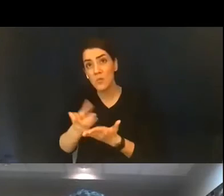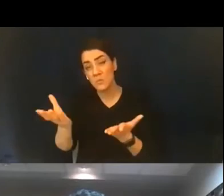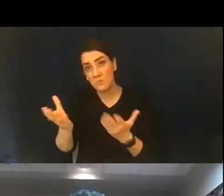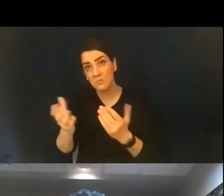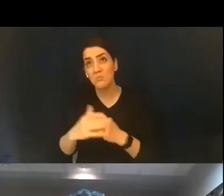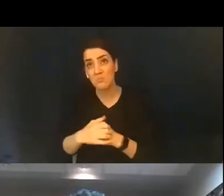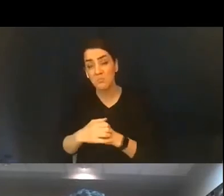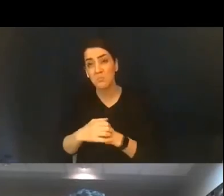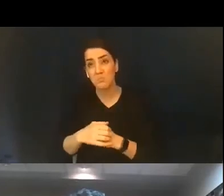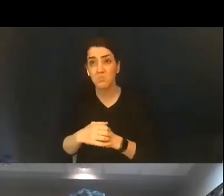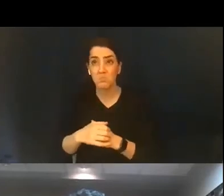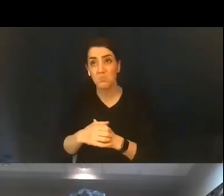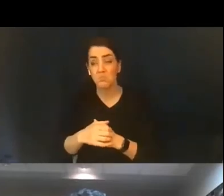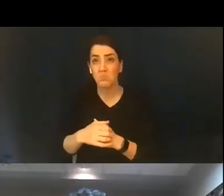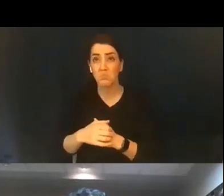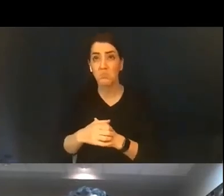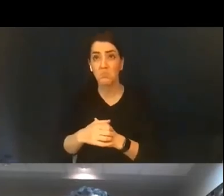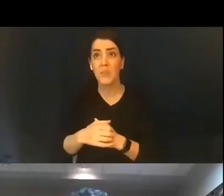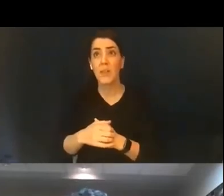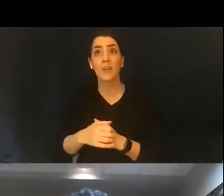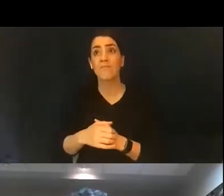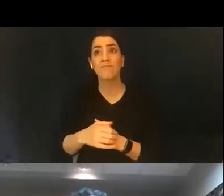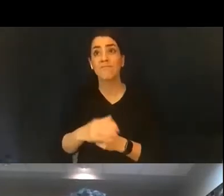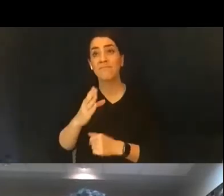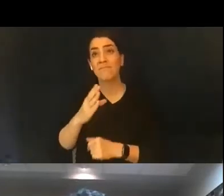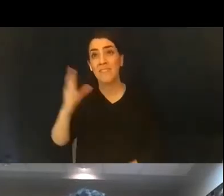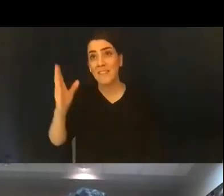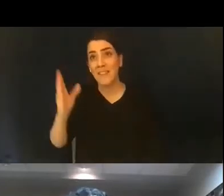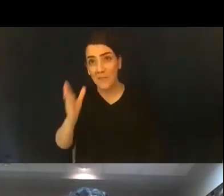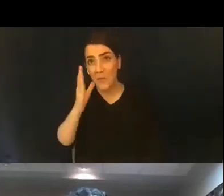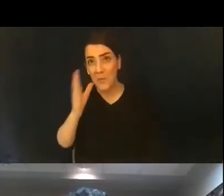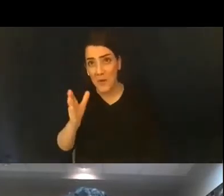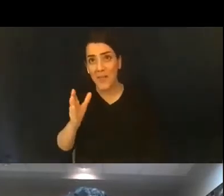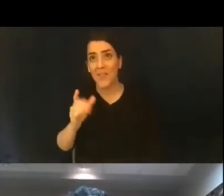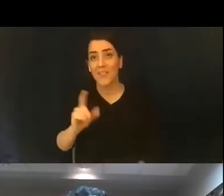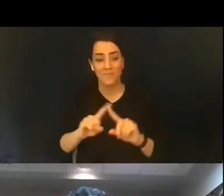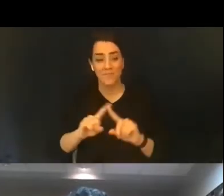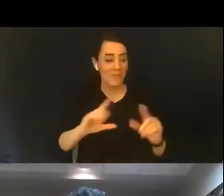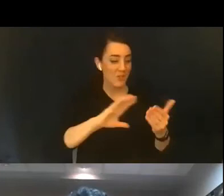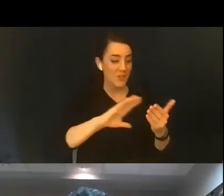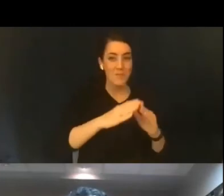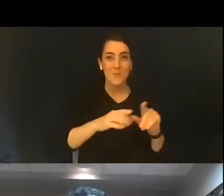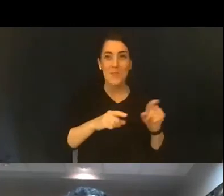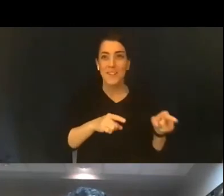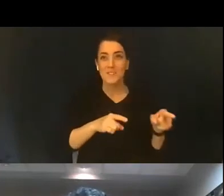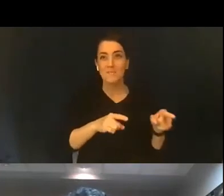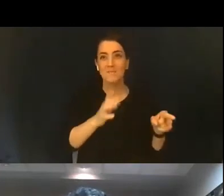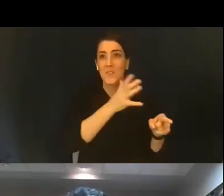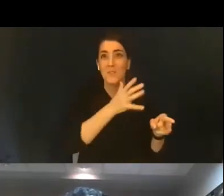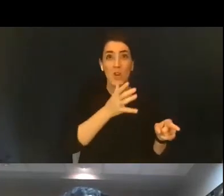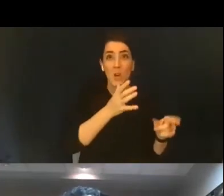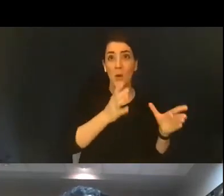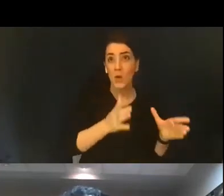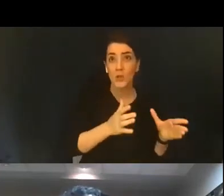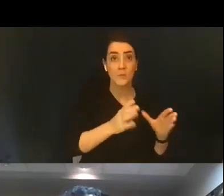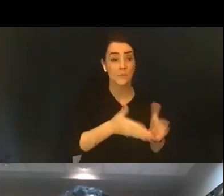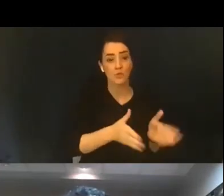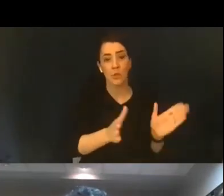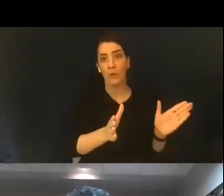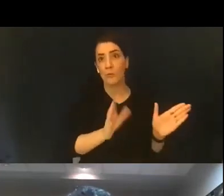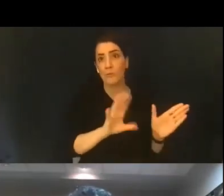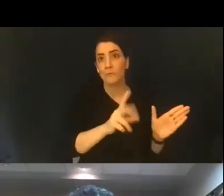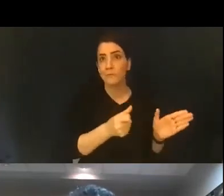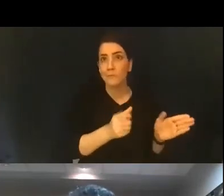And you'll never get 100% consensus. But I think it's done a good enough job for our American